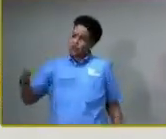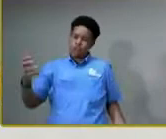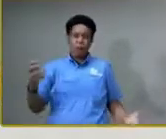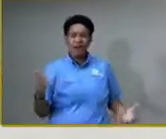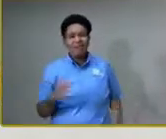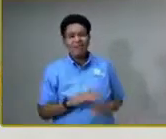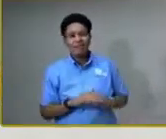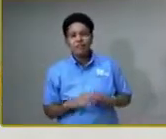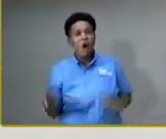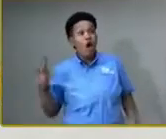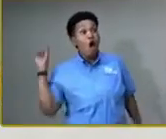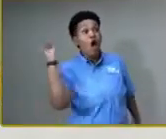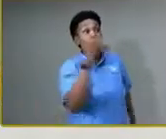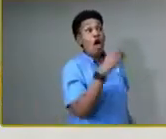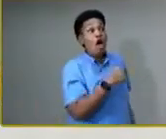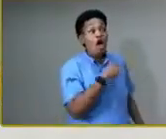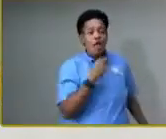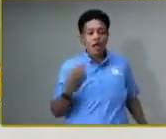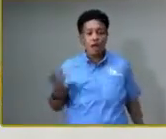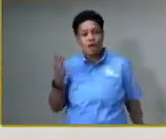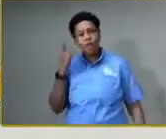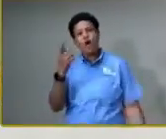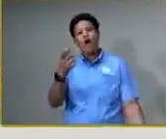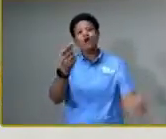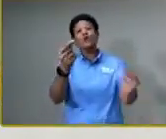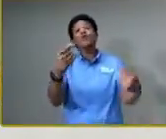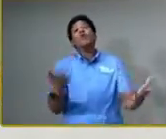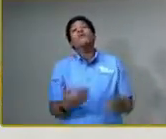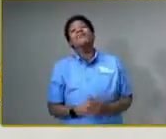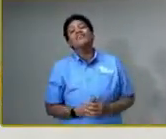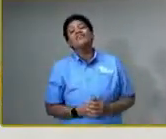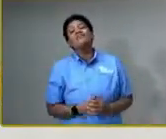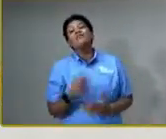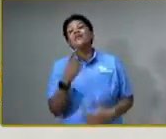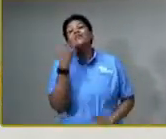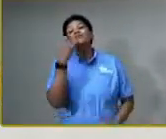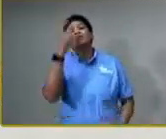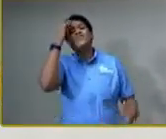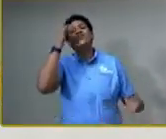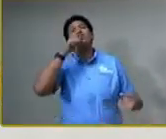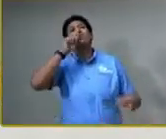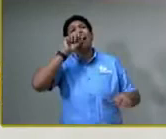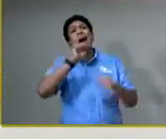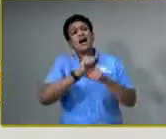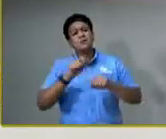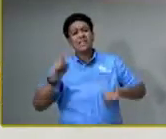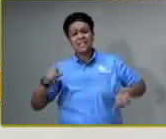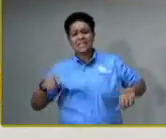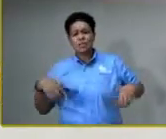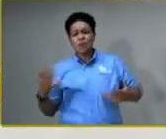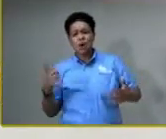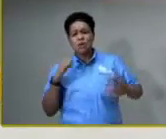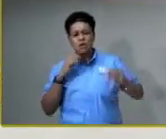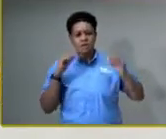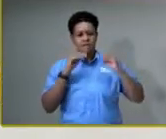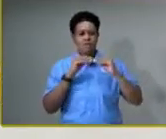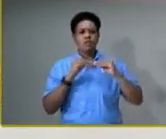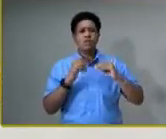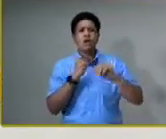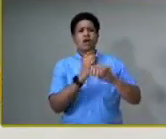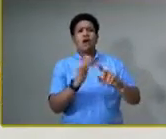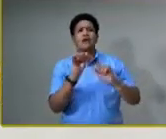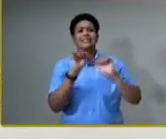Don't go, because what you'd be doing, unless you think you absolutely need to, is further clogging the